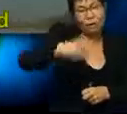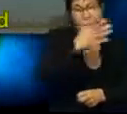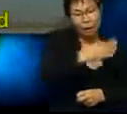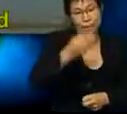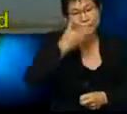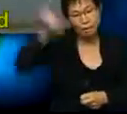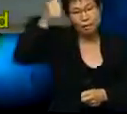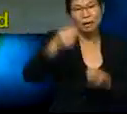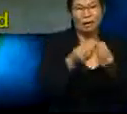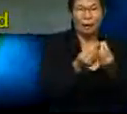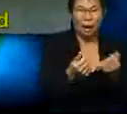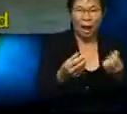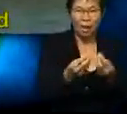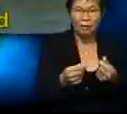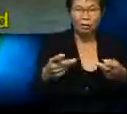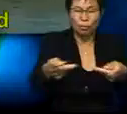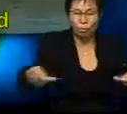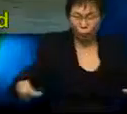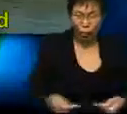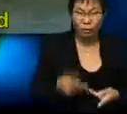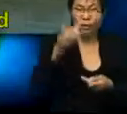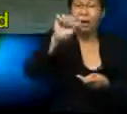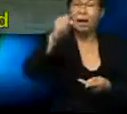The ash pond?